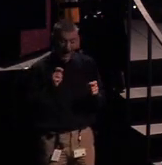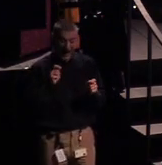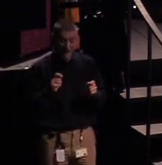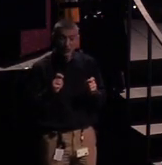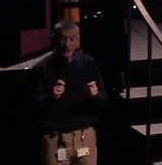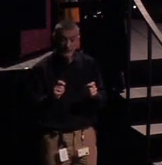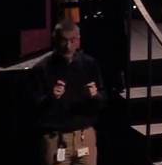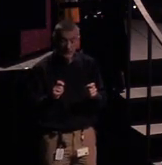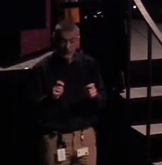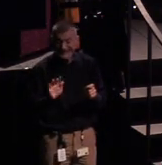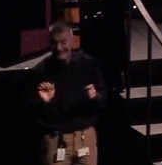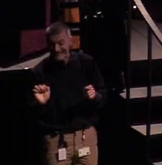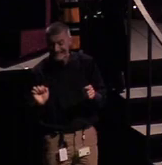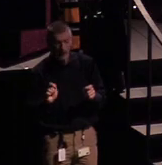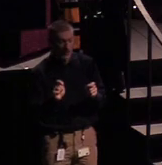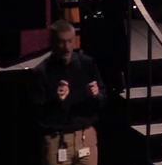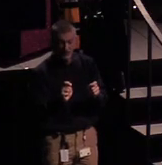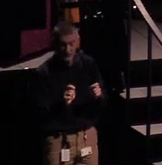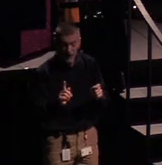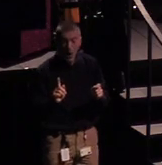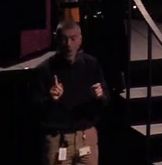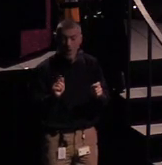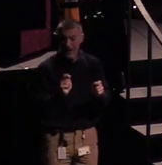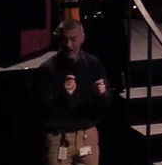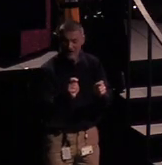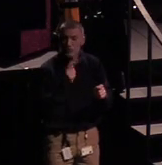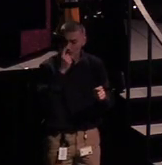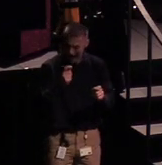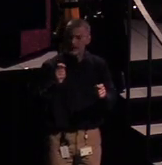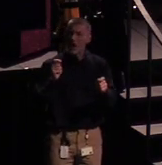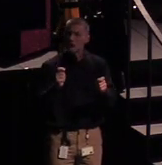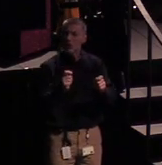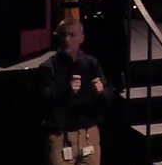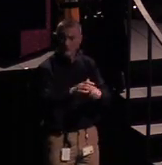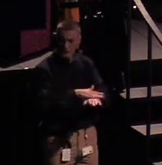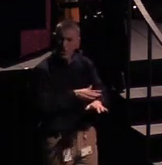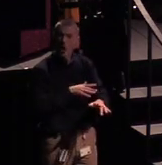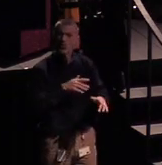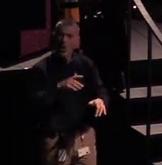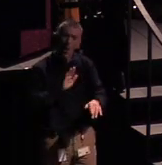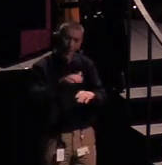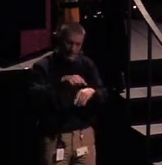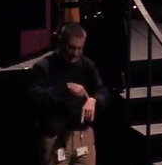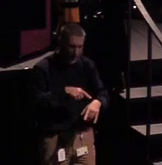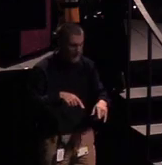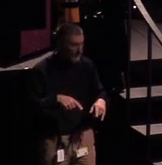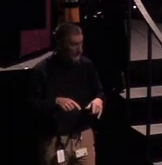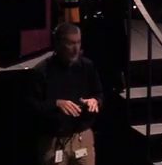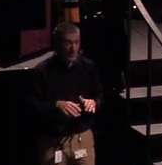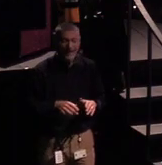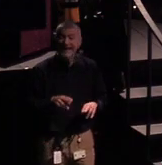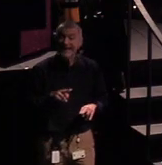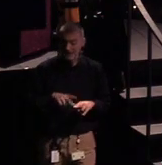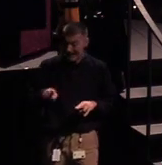to inequality and be like well that's just this is this is the how it is in this space we don't work with disabled people